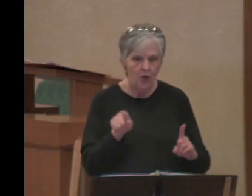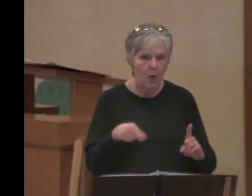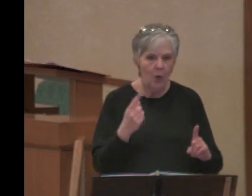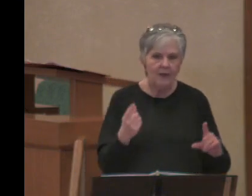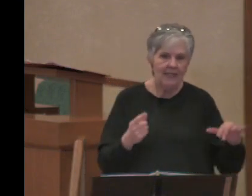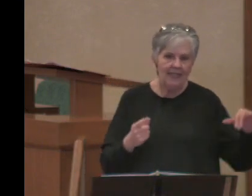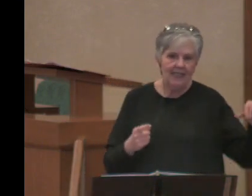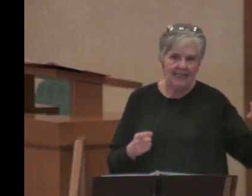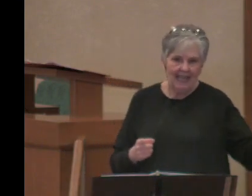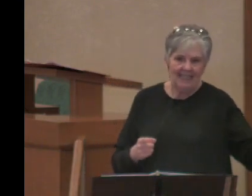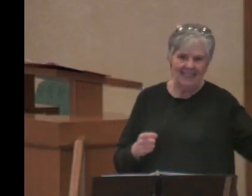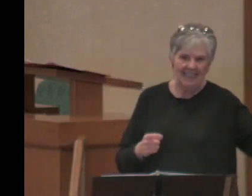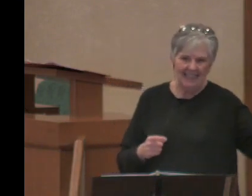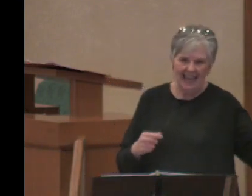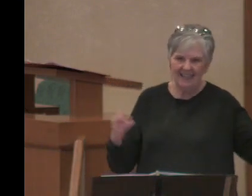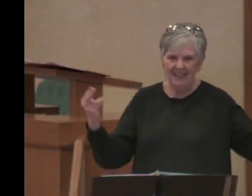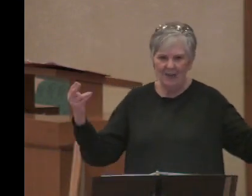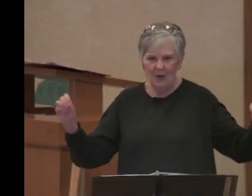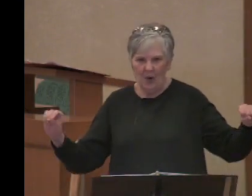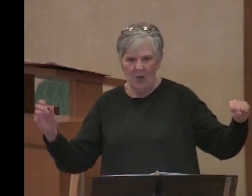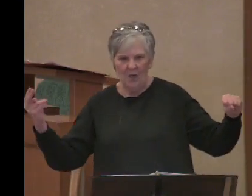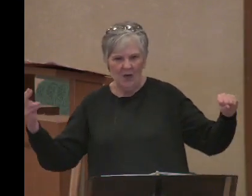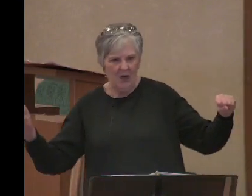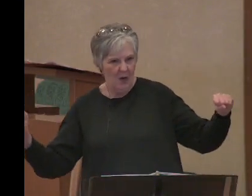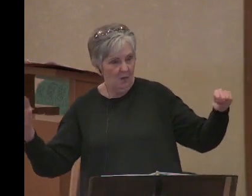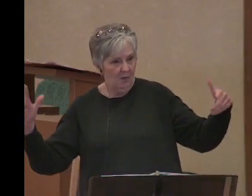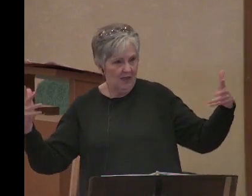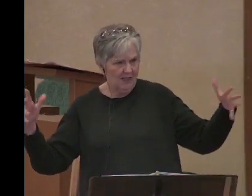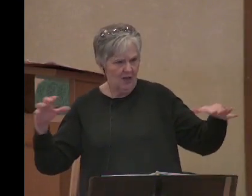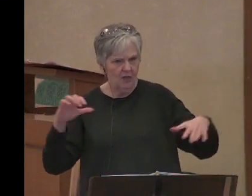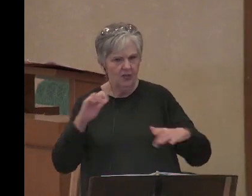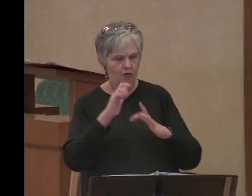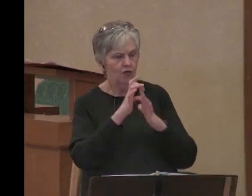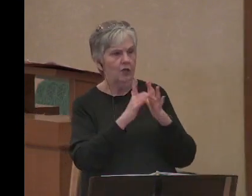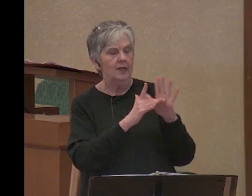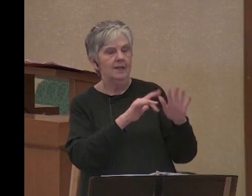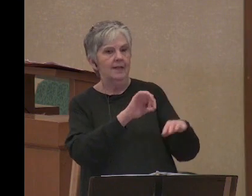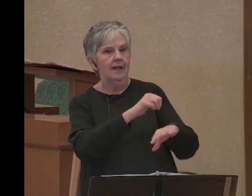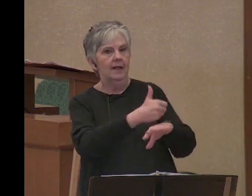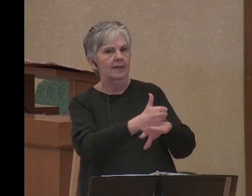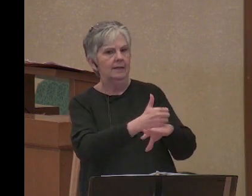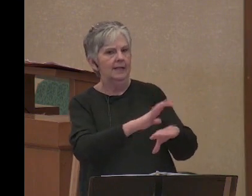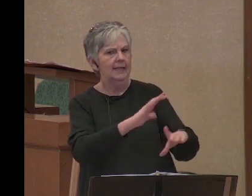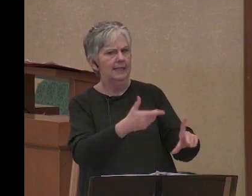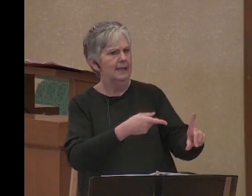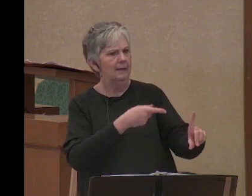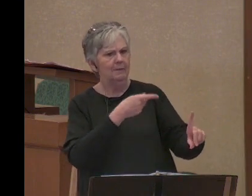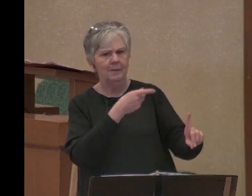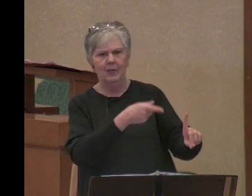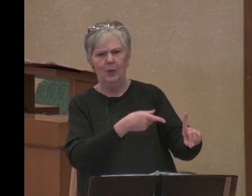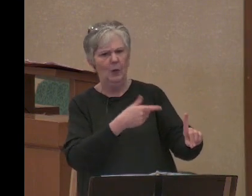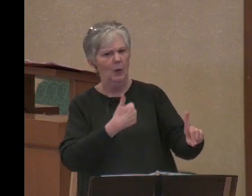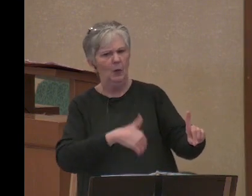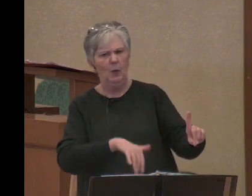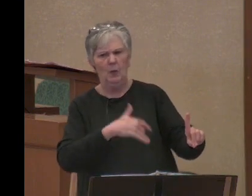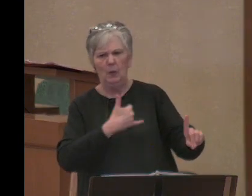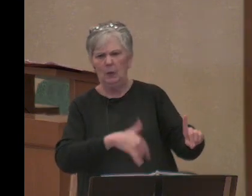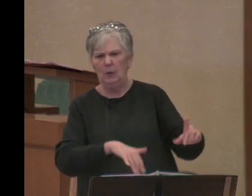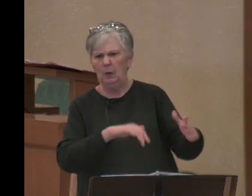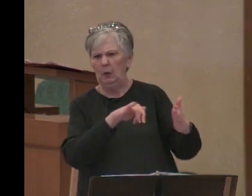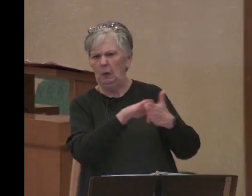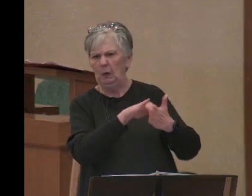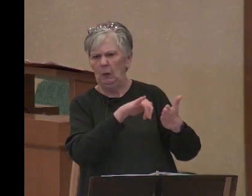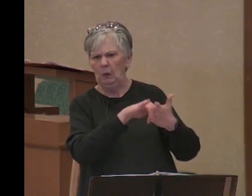no, no. Well, Jesus is setting up before us what seems to be an impossible situation, because if